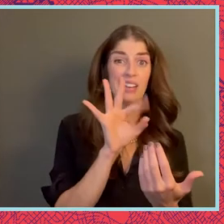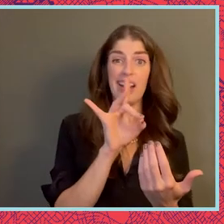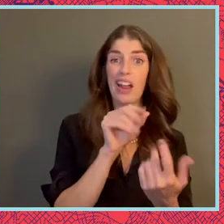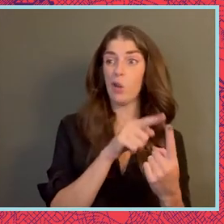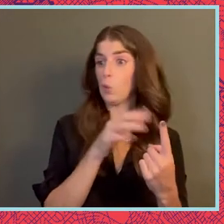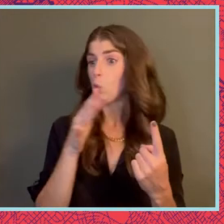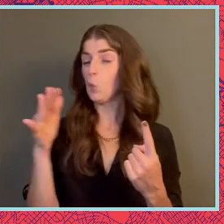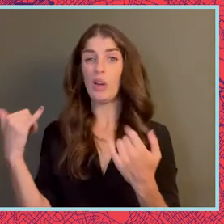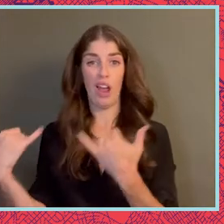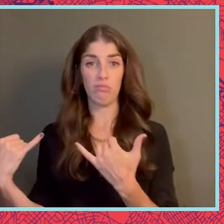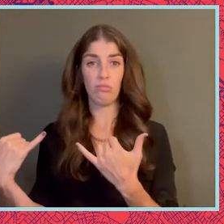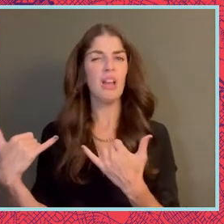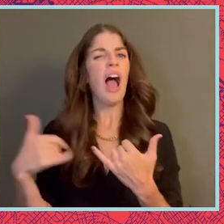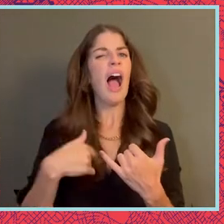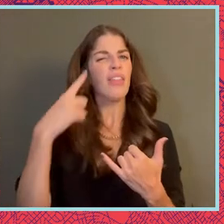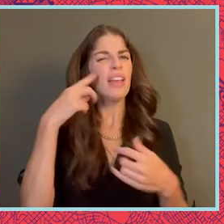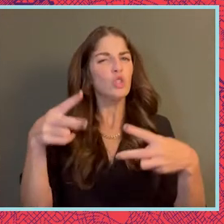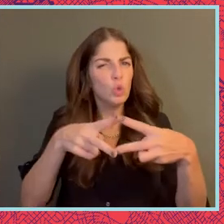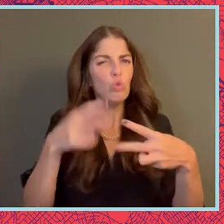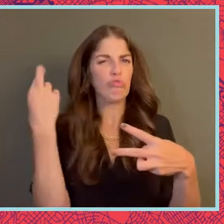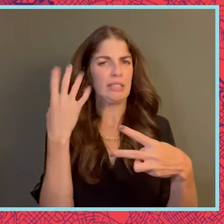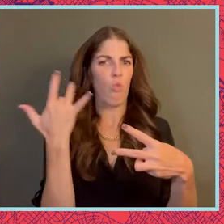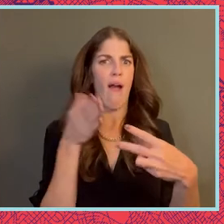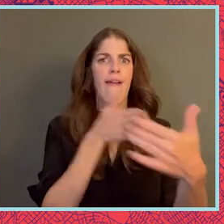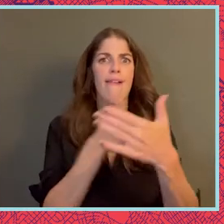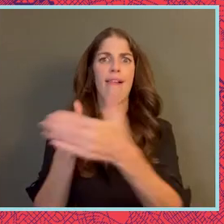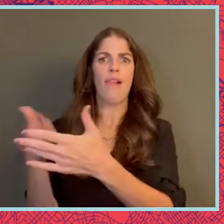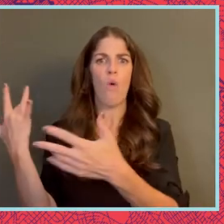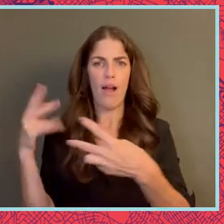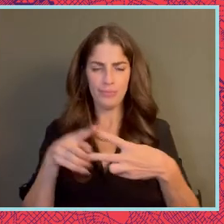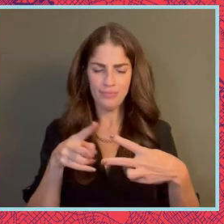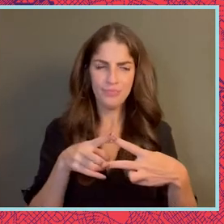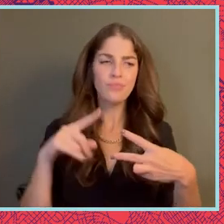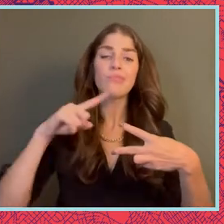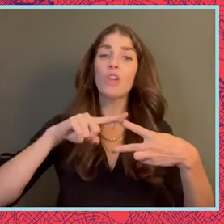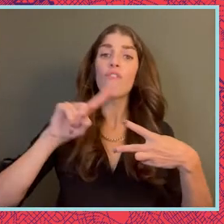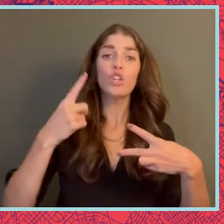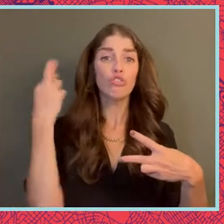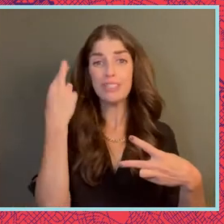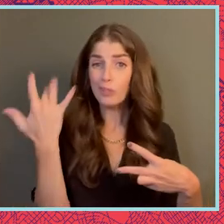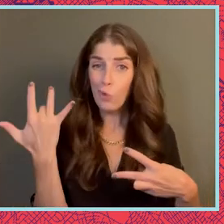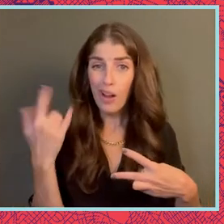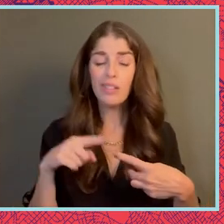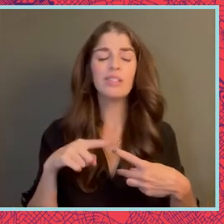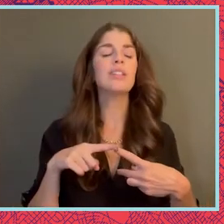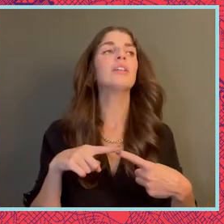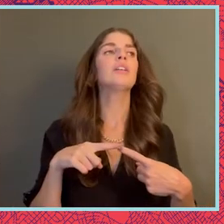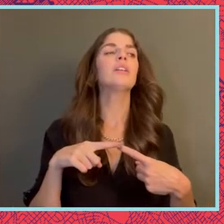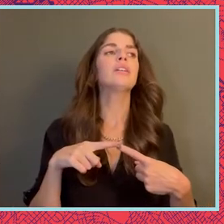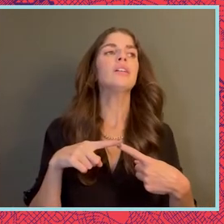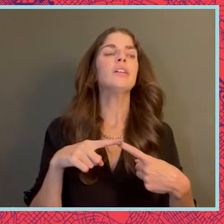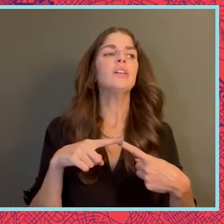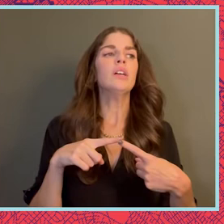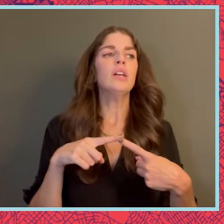to the present. They've done it for two reasons, and I should outline them here because we're talking about race. One is that D.C. is